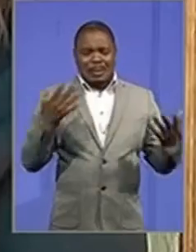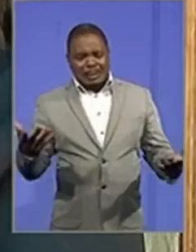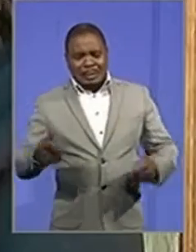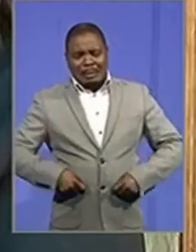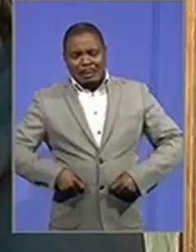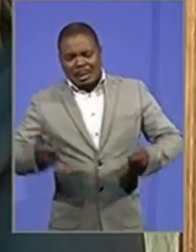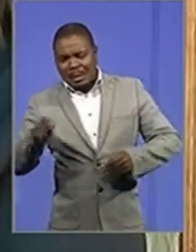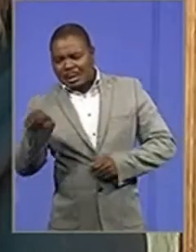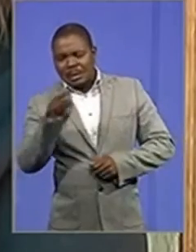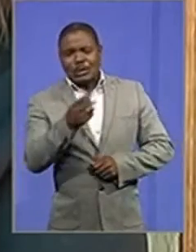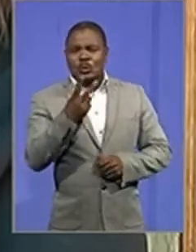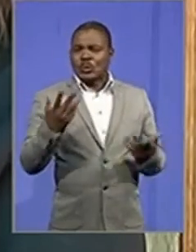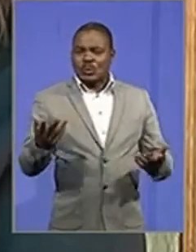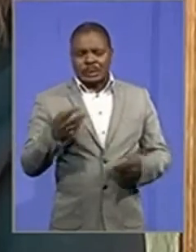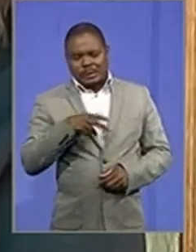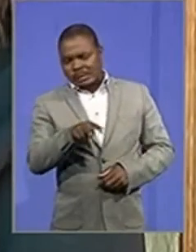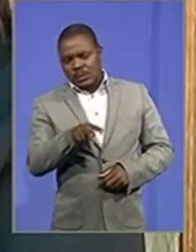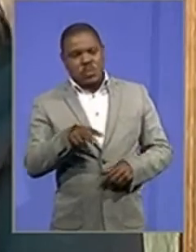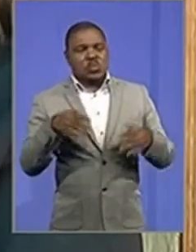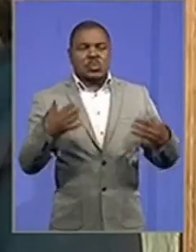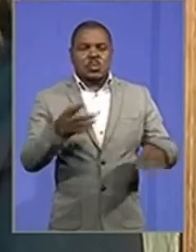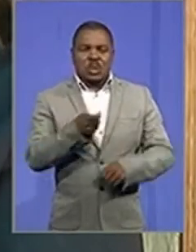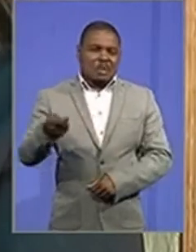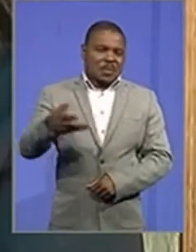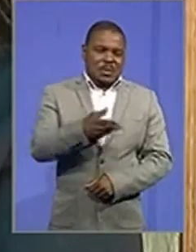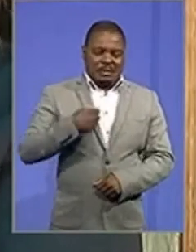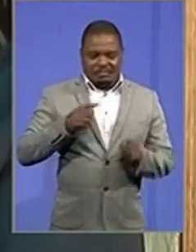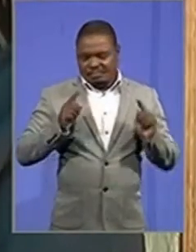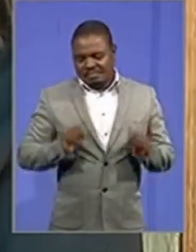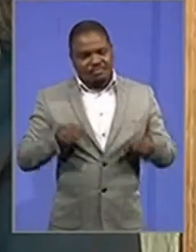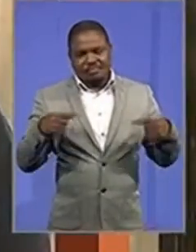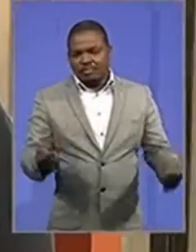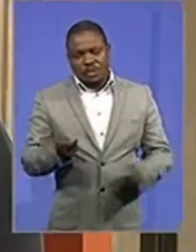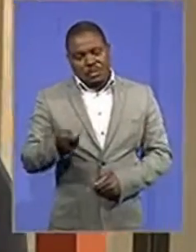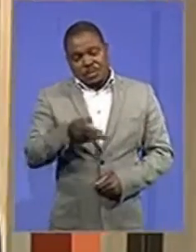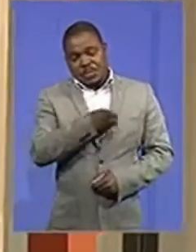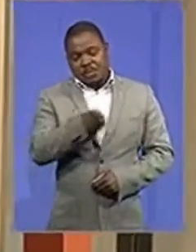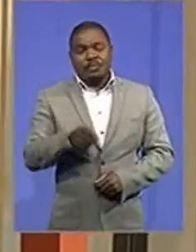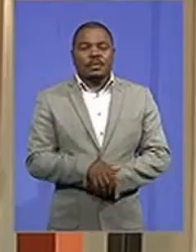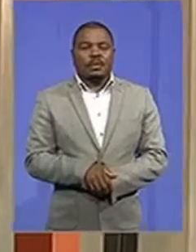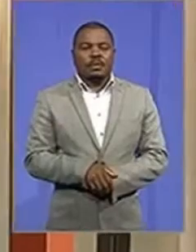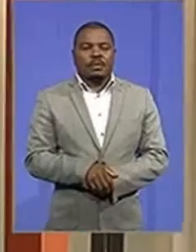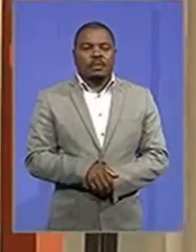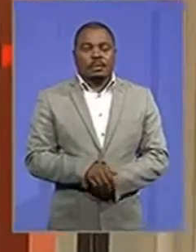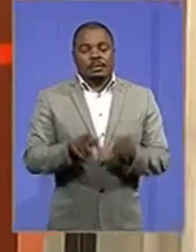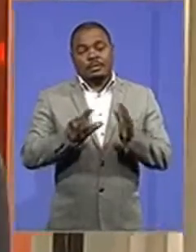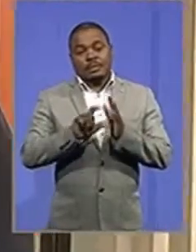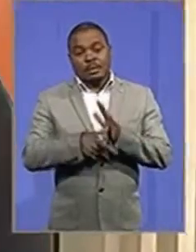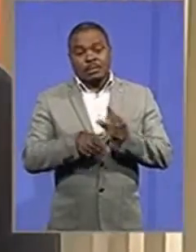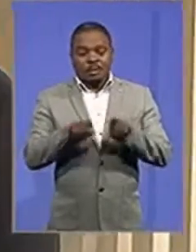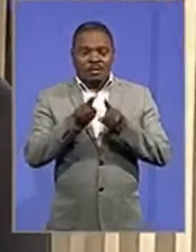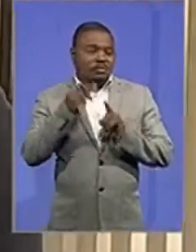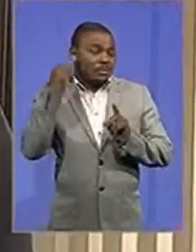patale le motho o ha batla go sheba ba re di cost tsa mo rena re ka se kgone go a tura. Batho bao ba nang le bogole ba puo le kutlo